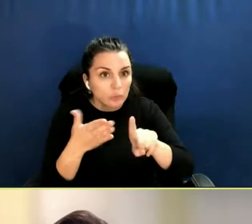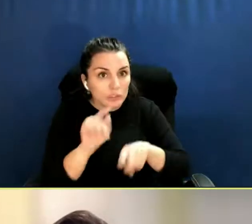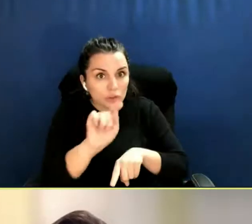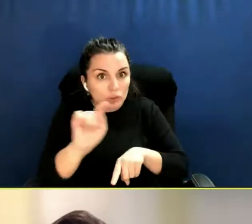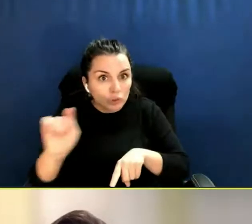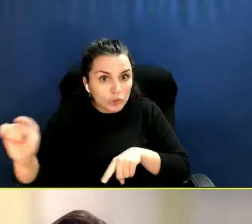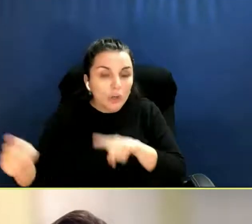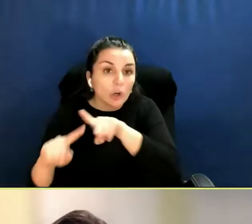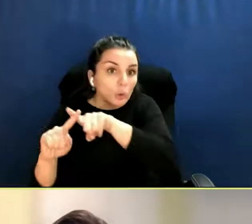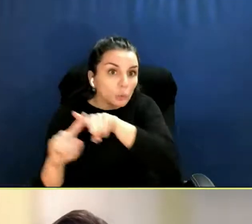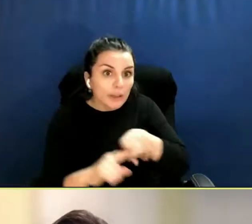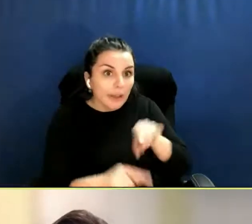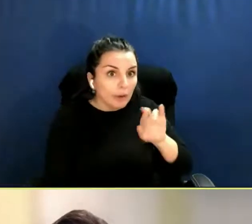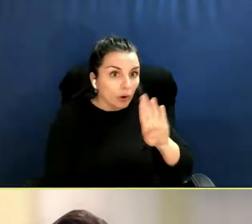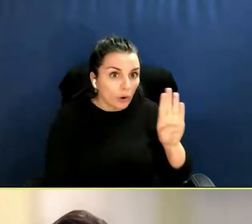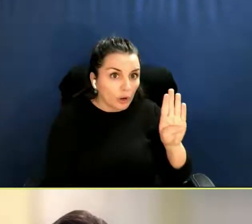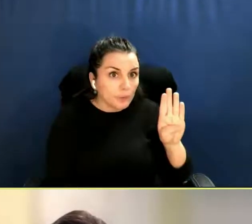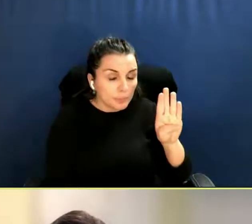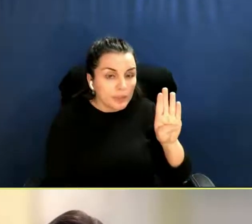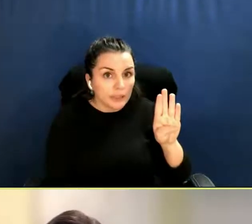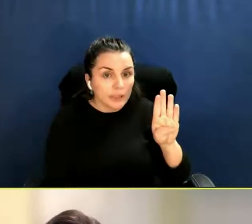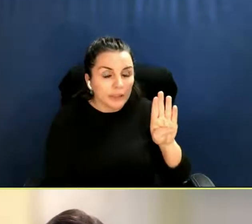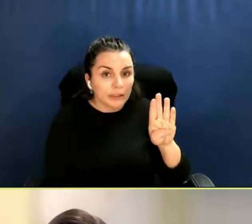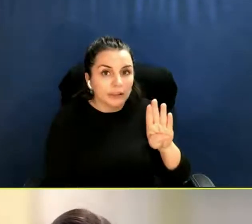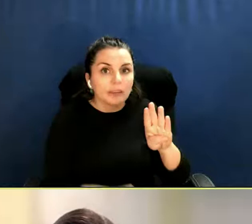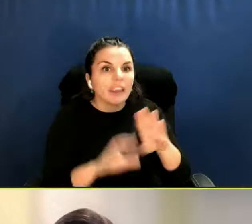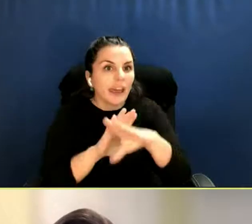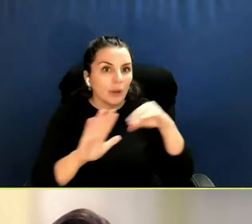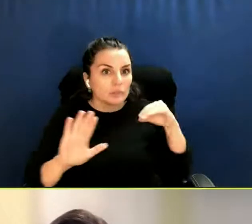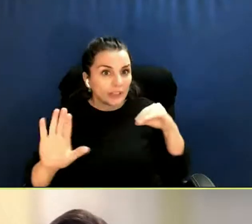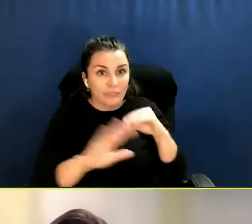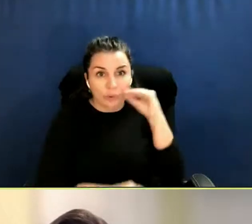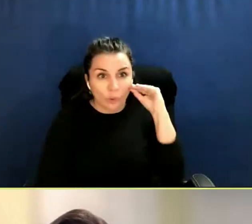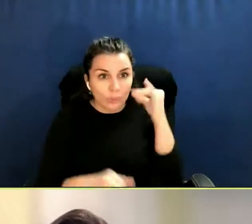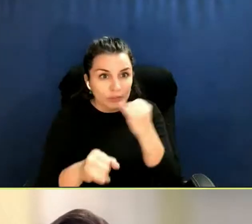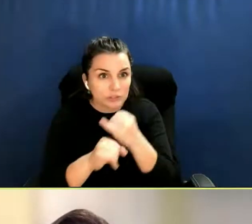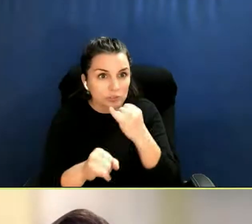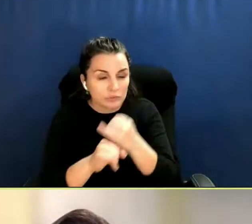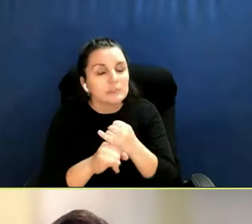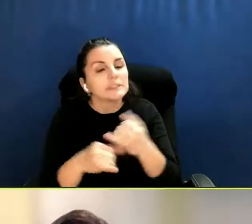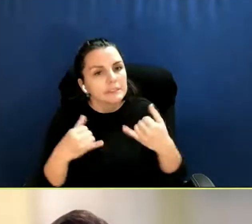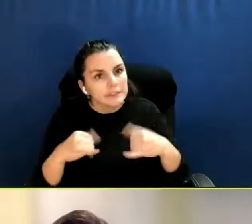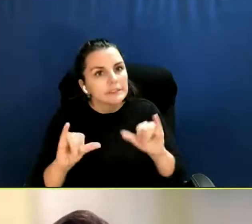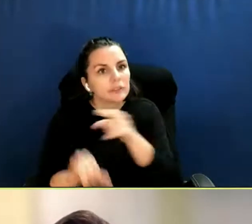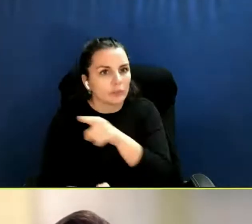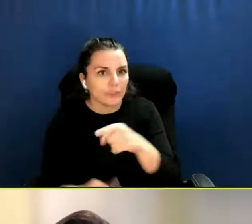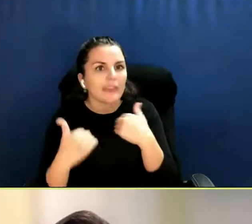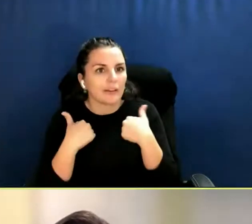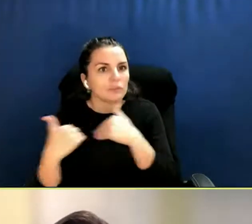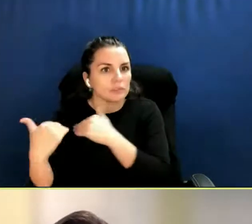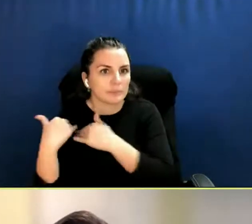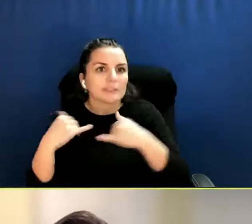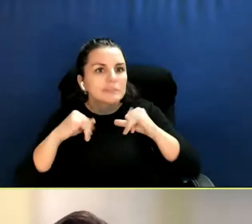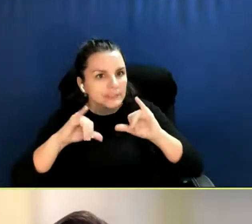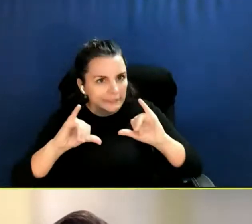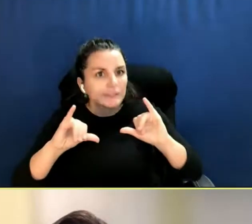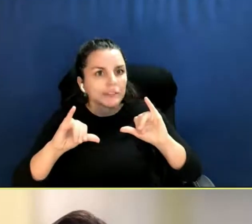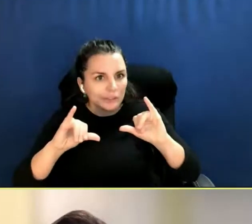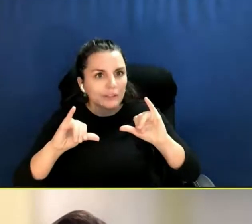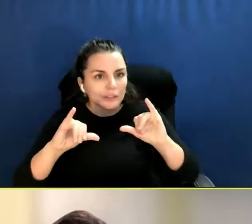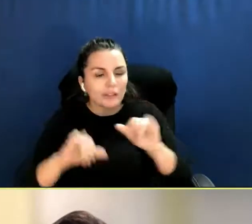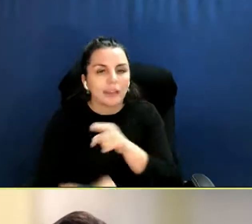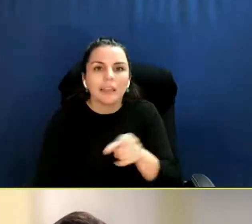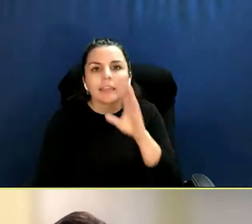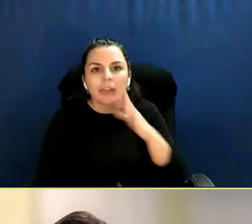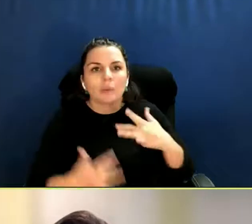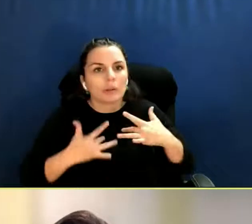are relying on an IRB external to their institution don't still have responsibilities. They generally are going to be